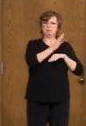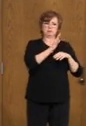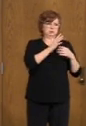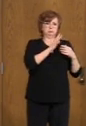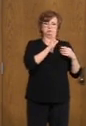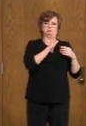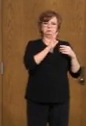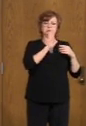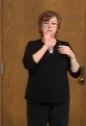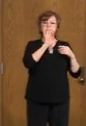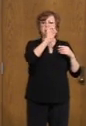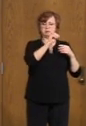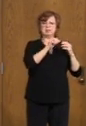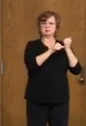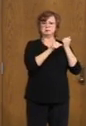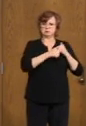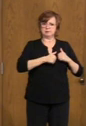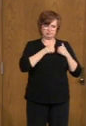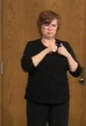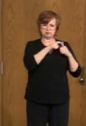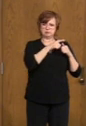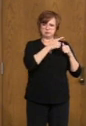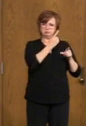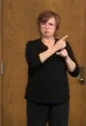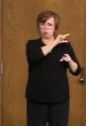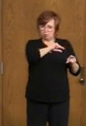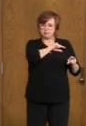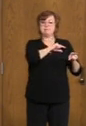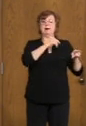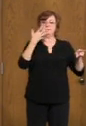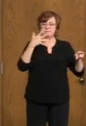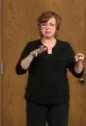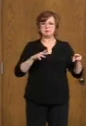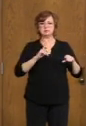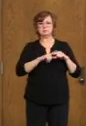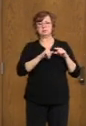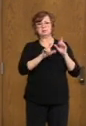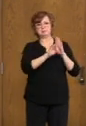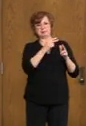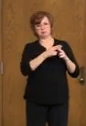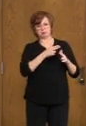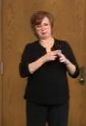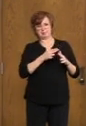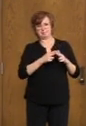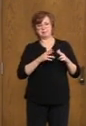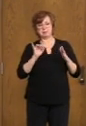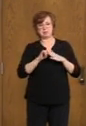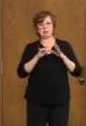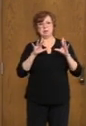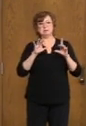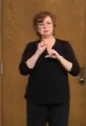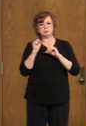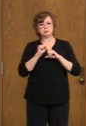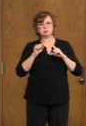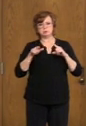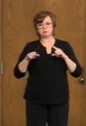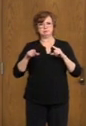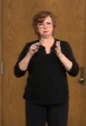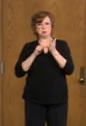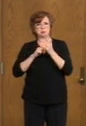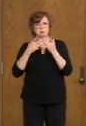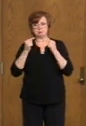teams are doing what they can to get vaccine in the arms of our most vulnerable as quickly as possible. The logistics and some of the limitations